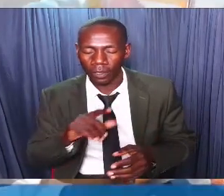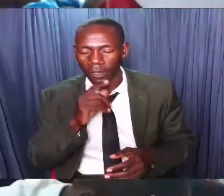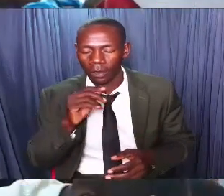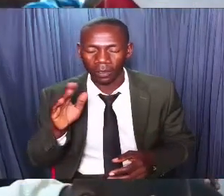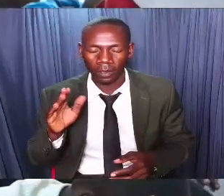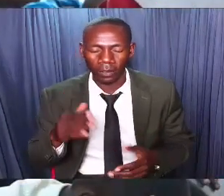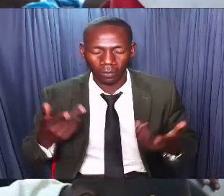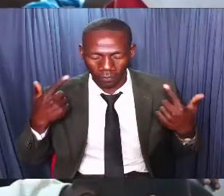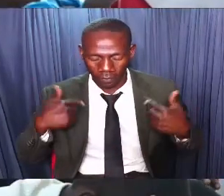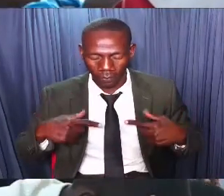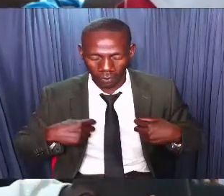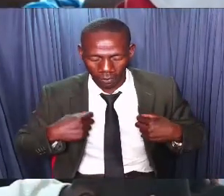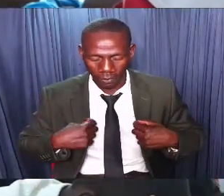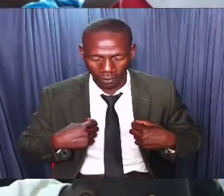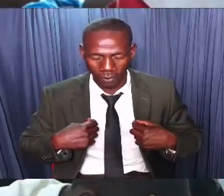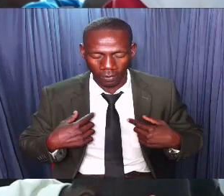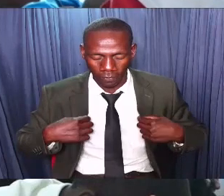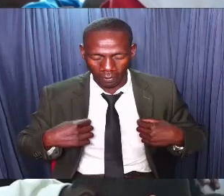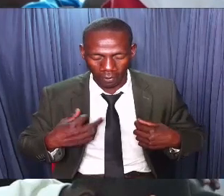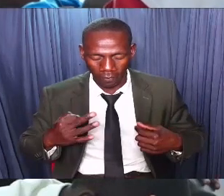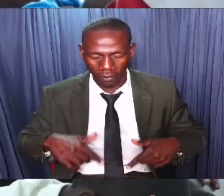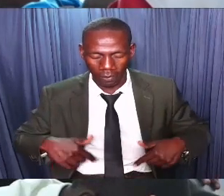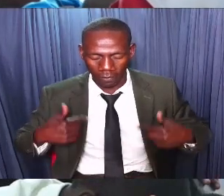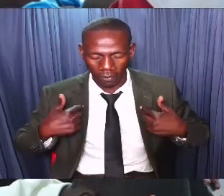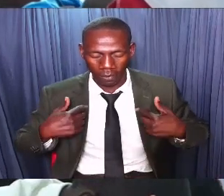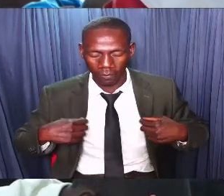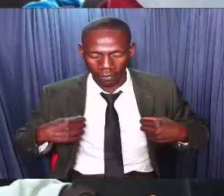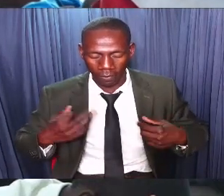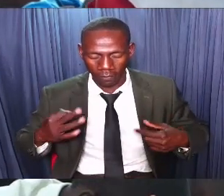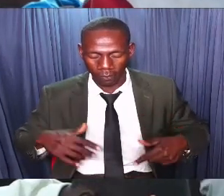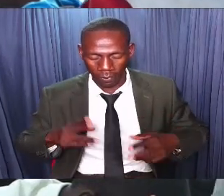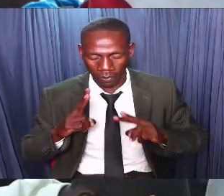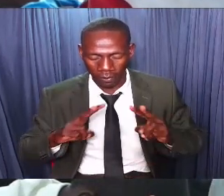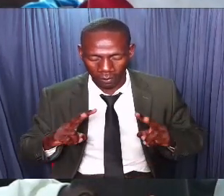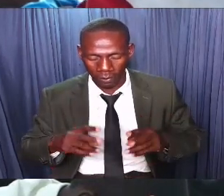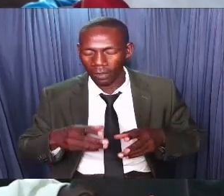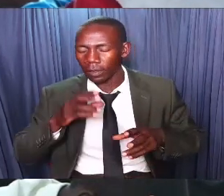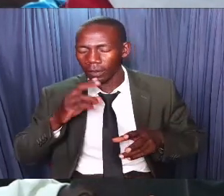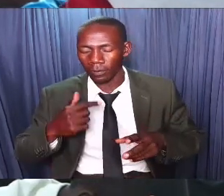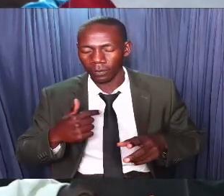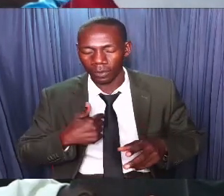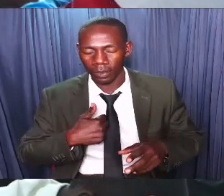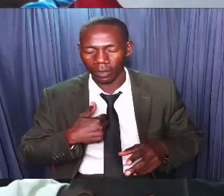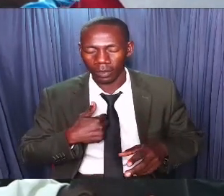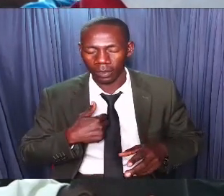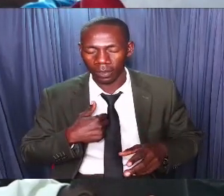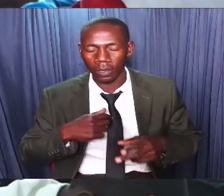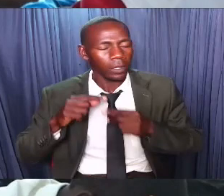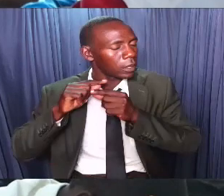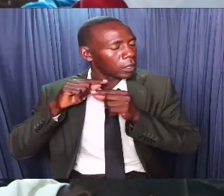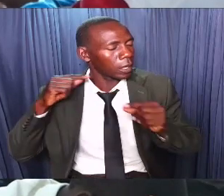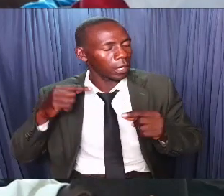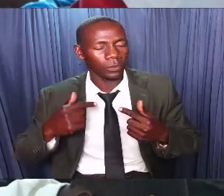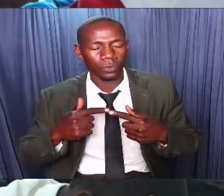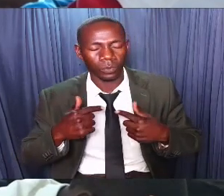son. Univike. And cover me. Vazi la uzima. A garment of wellness. Vazi la amani. A garment of peace. Uninyweshe. And give me a drink. Alichinjiwa.